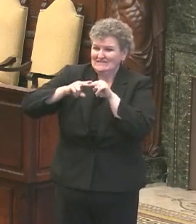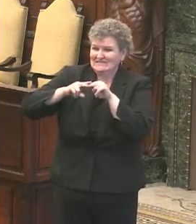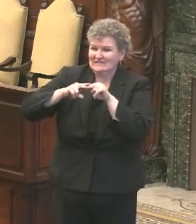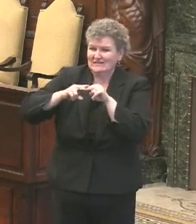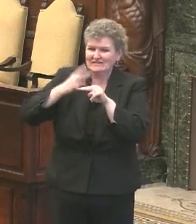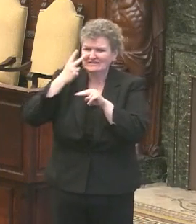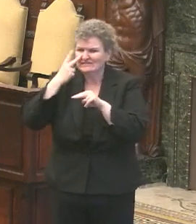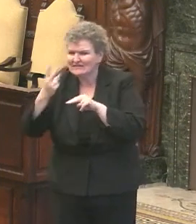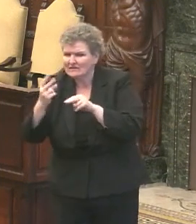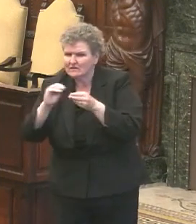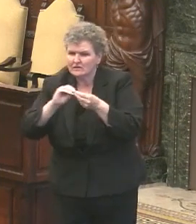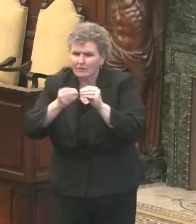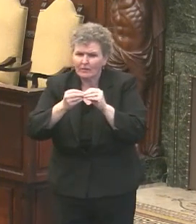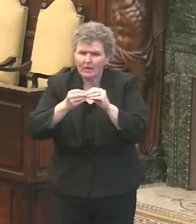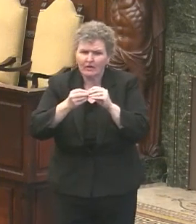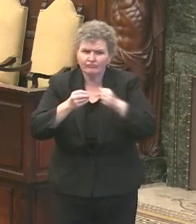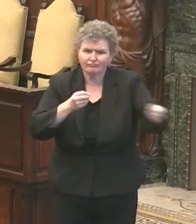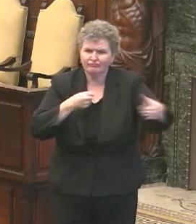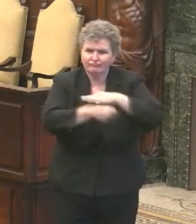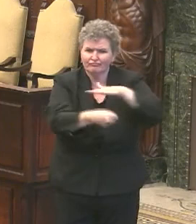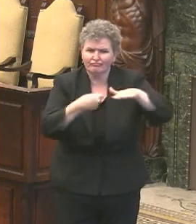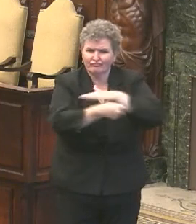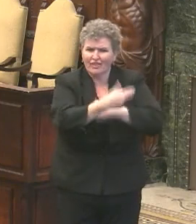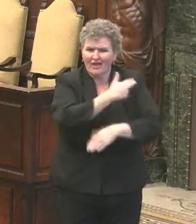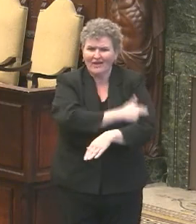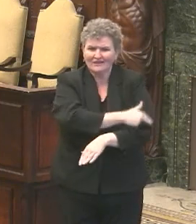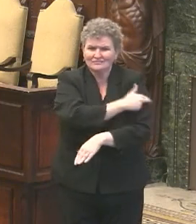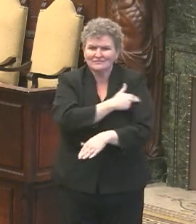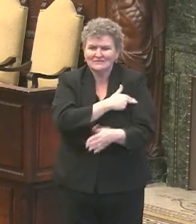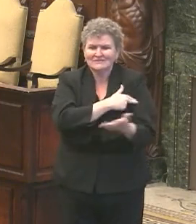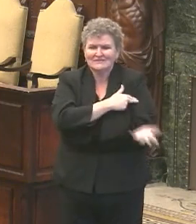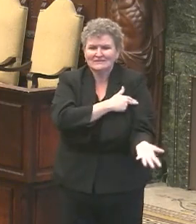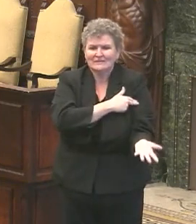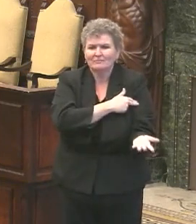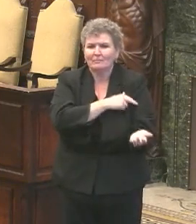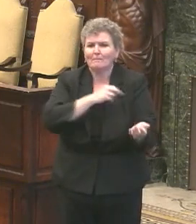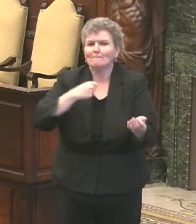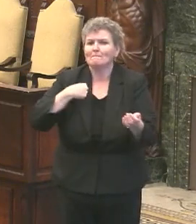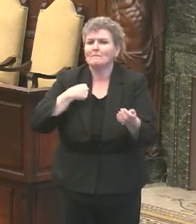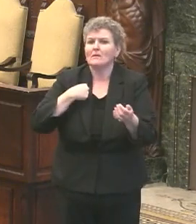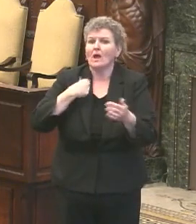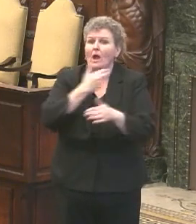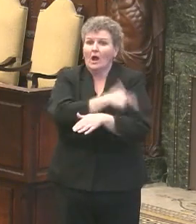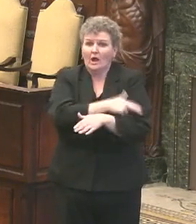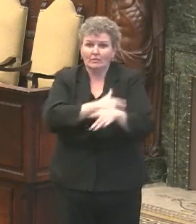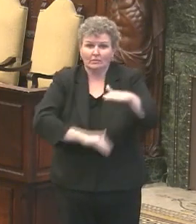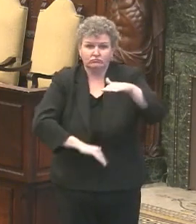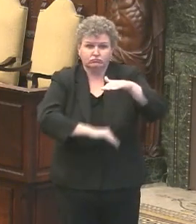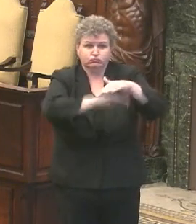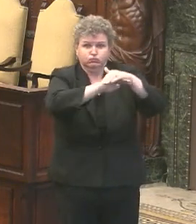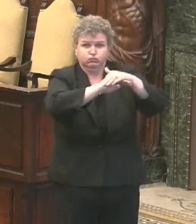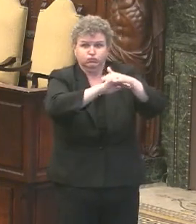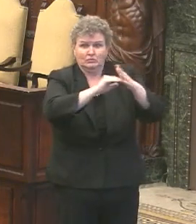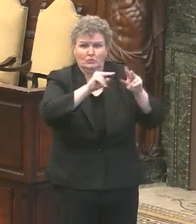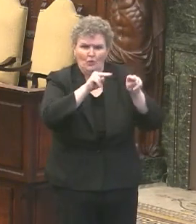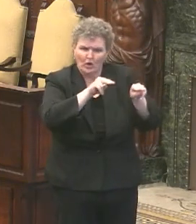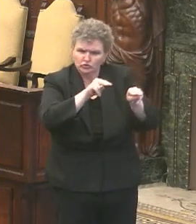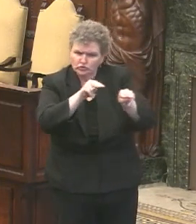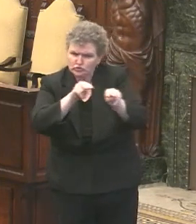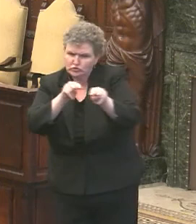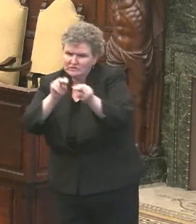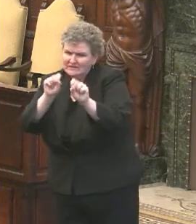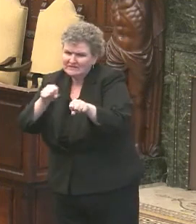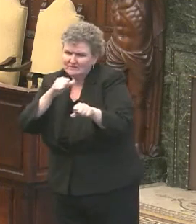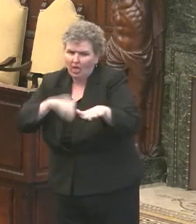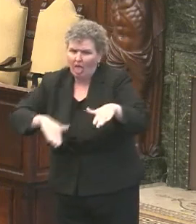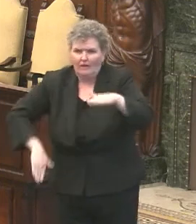are going to hospitals. And so with that, we need to watch our hospital capacity. We want to make sure our hospitals don't get overwhelmed. The state has a database